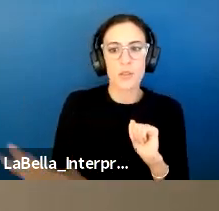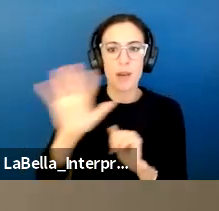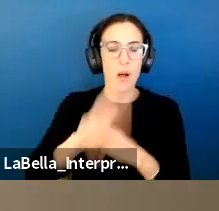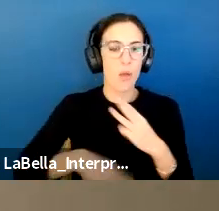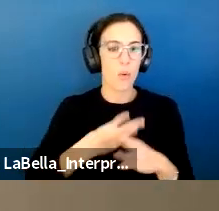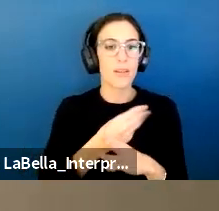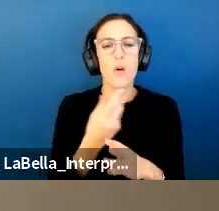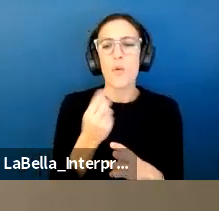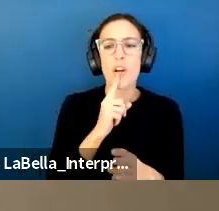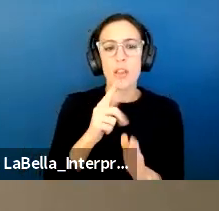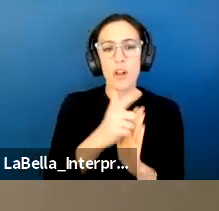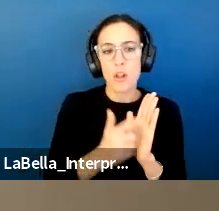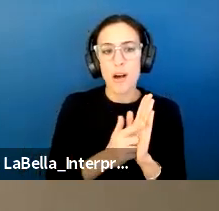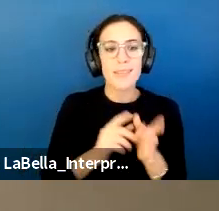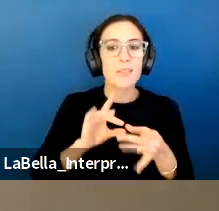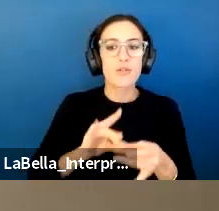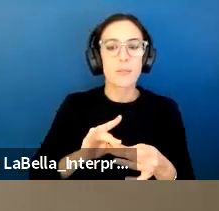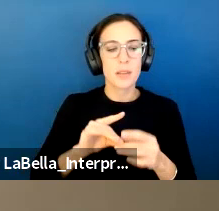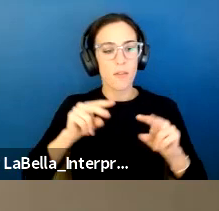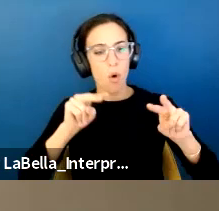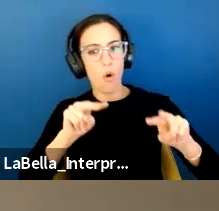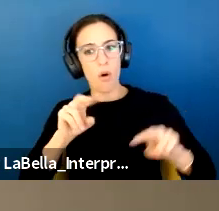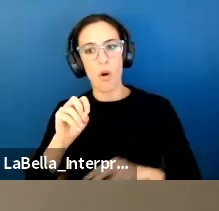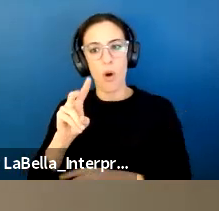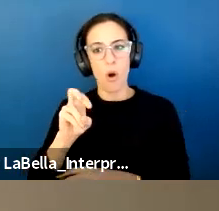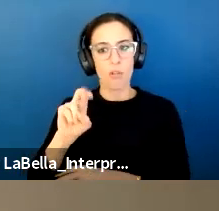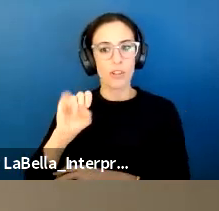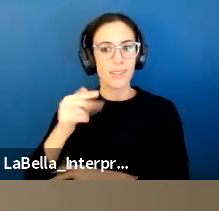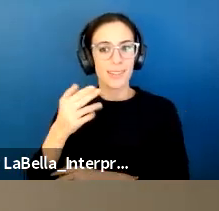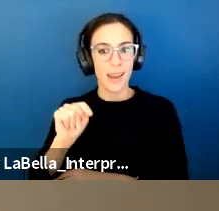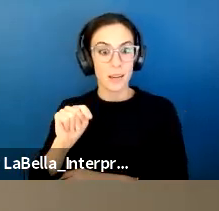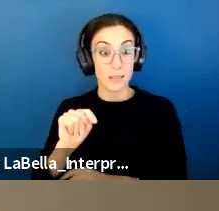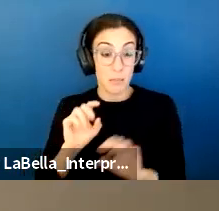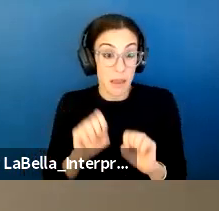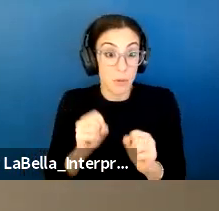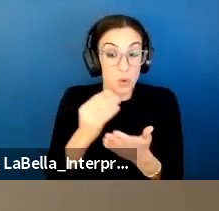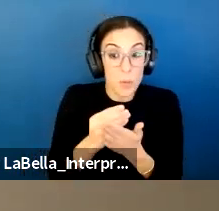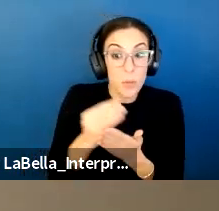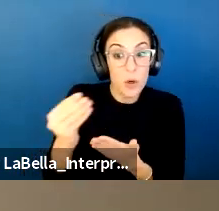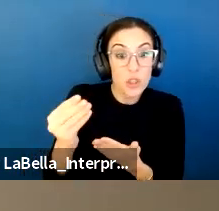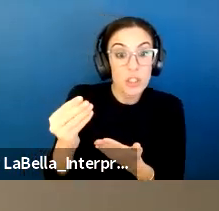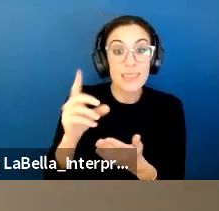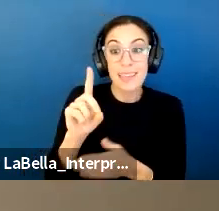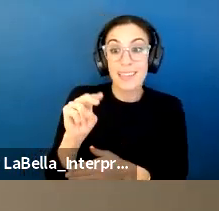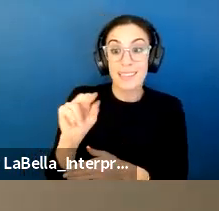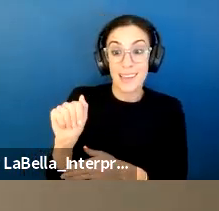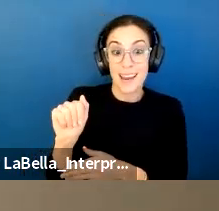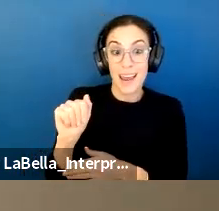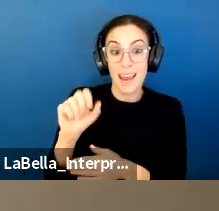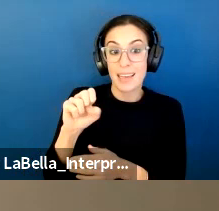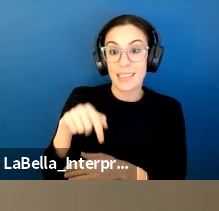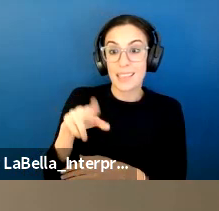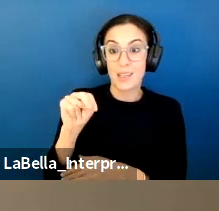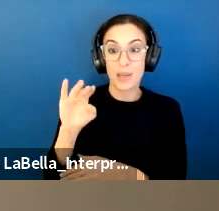laws in terms of oversight of being able to purchase DNA sequences, and